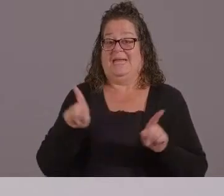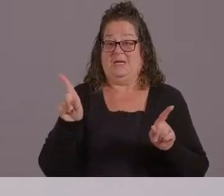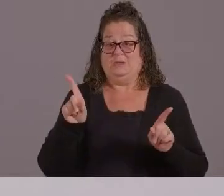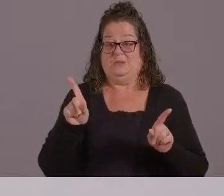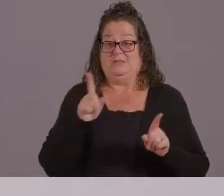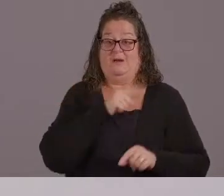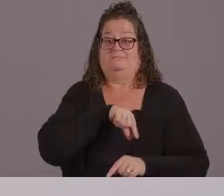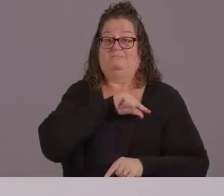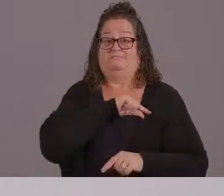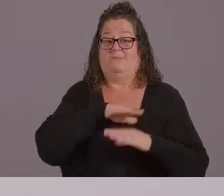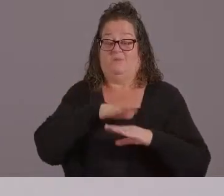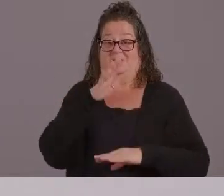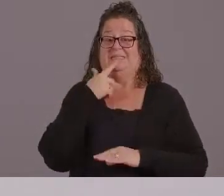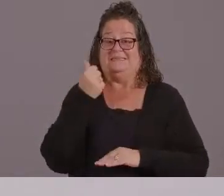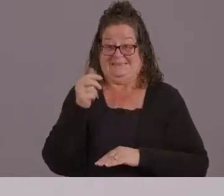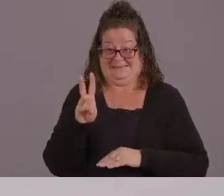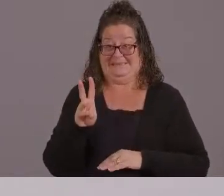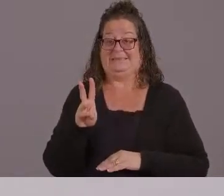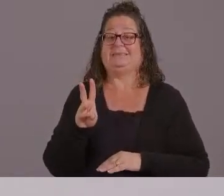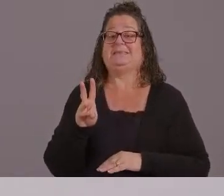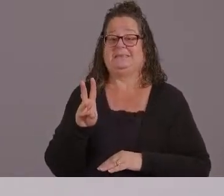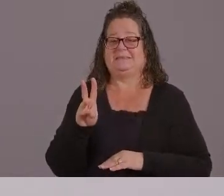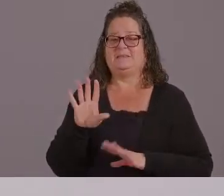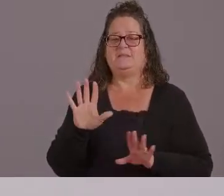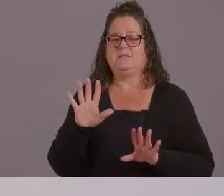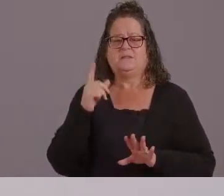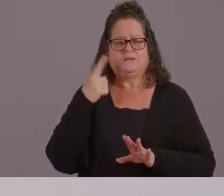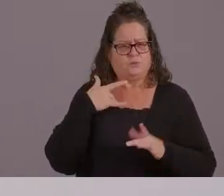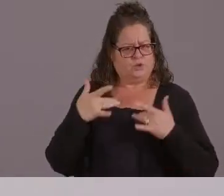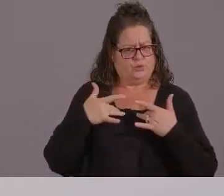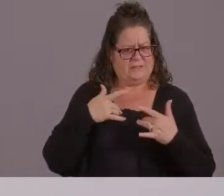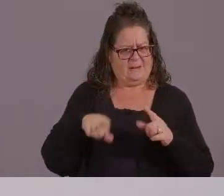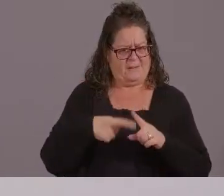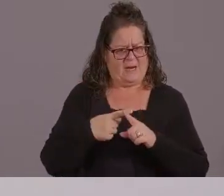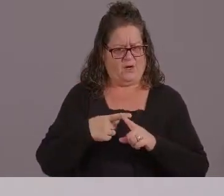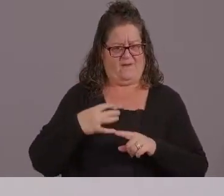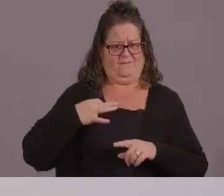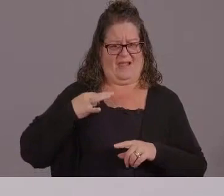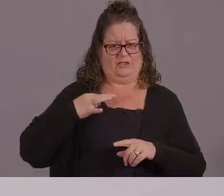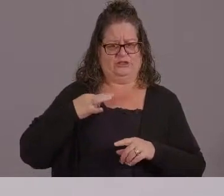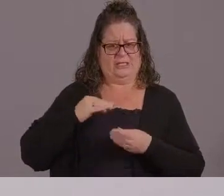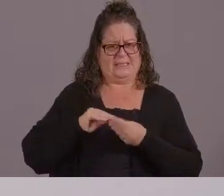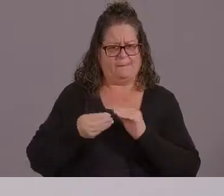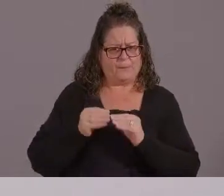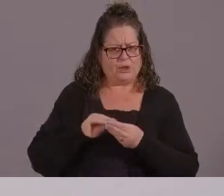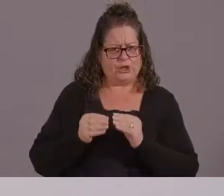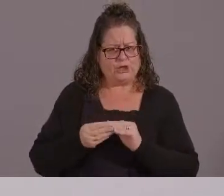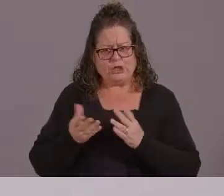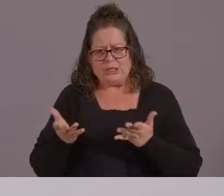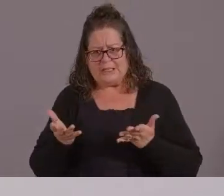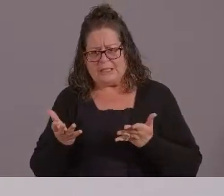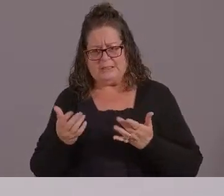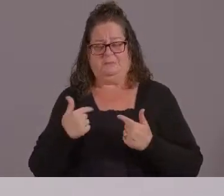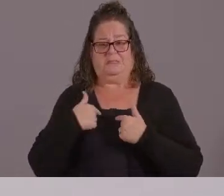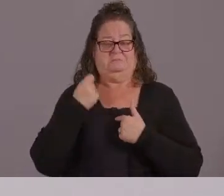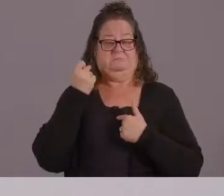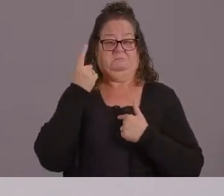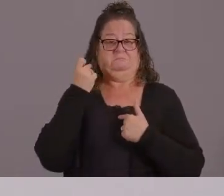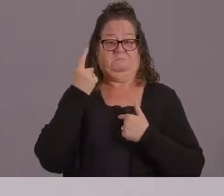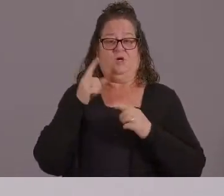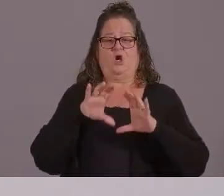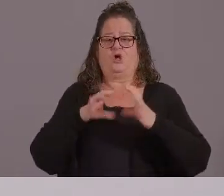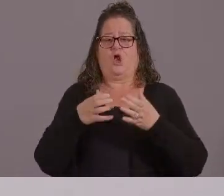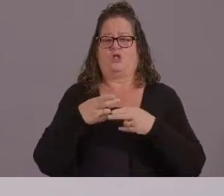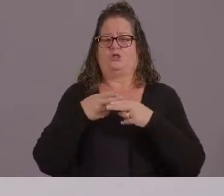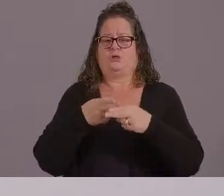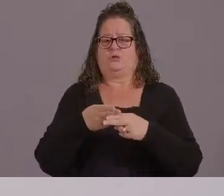about volunteer numbers? And from what I understand, Hands-On Phoenix, who had been handling a lot of